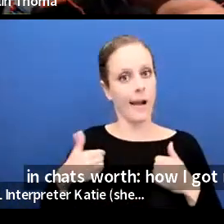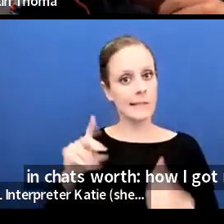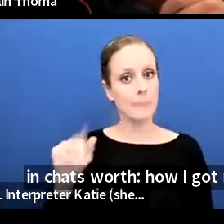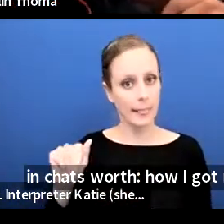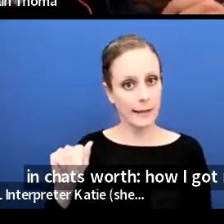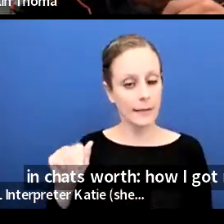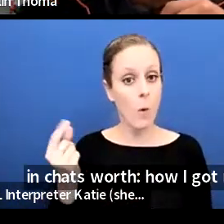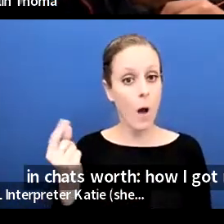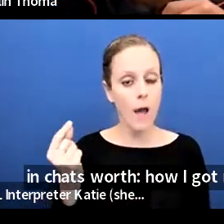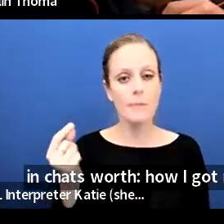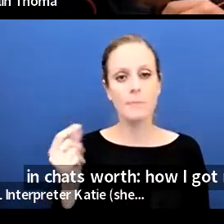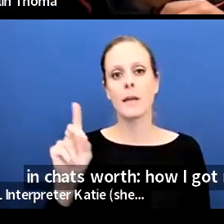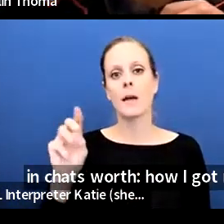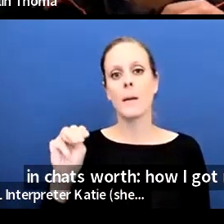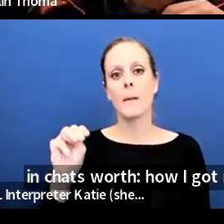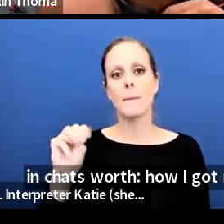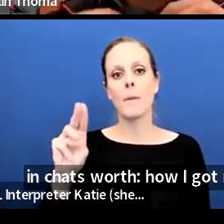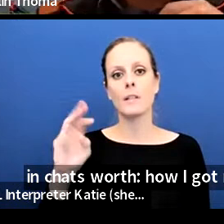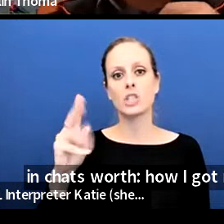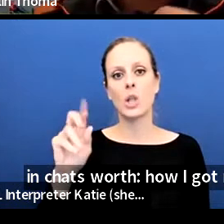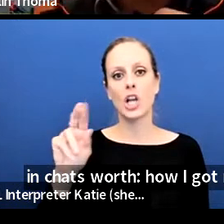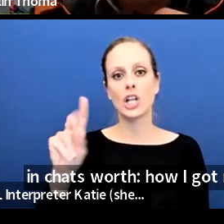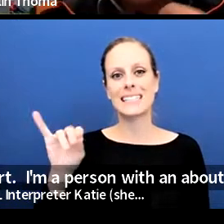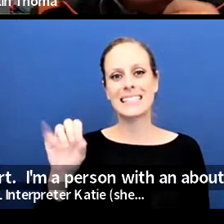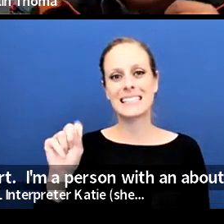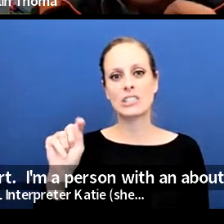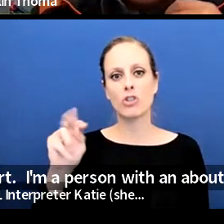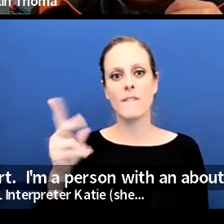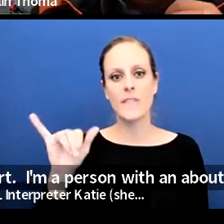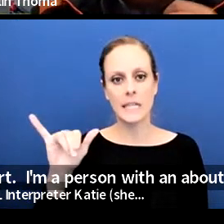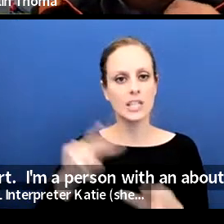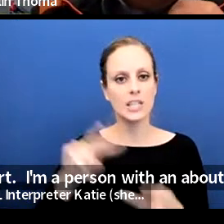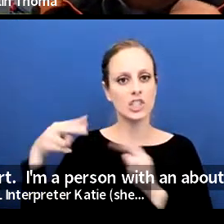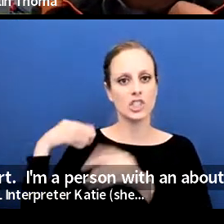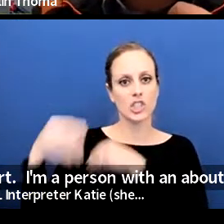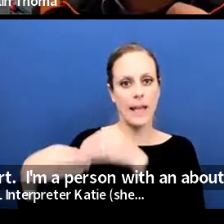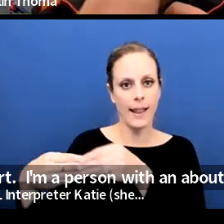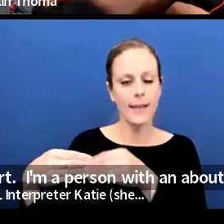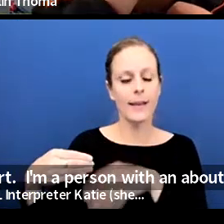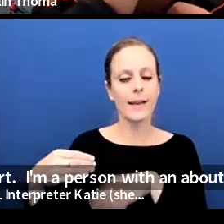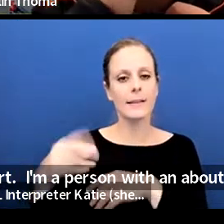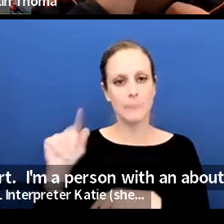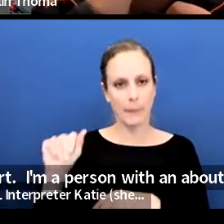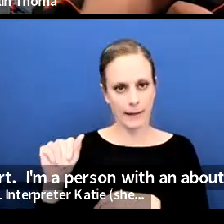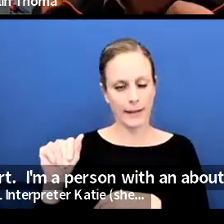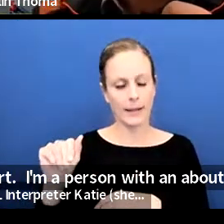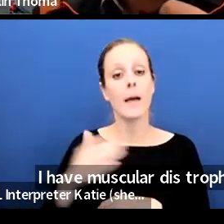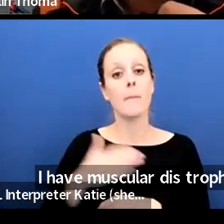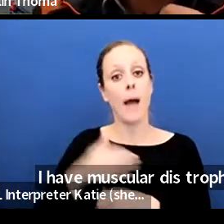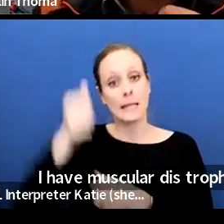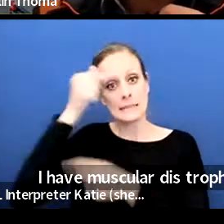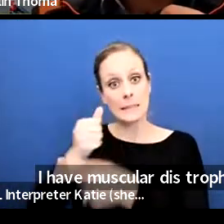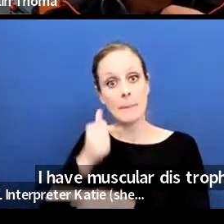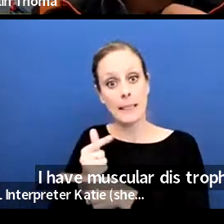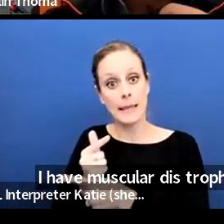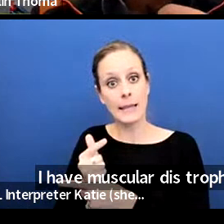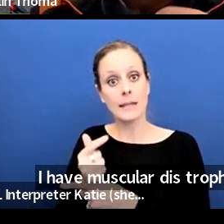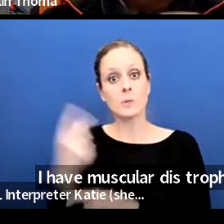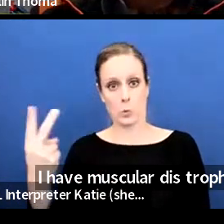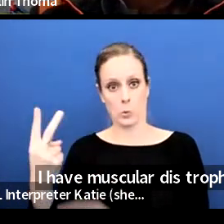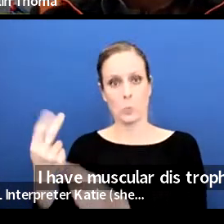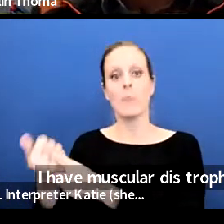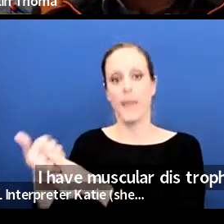muscular dystrophy. It's a genetic disability, and there are 2 other siblings of mine that have the same